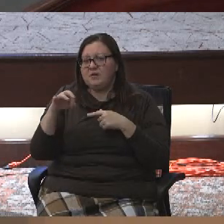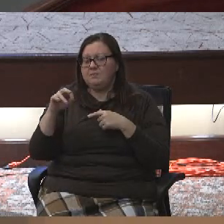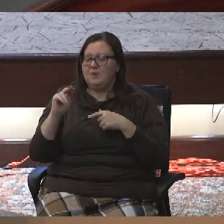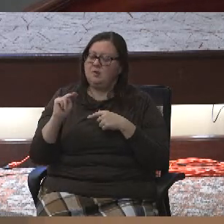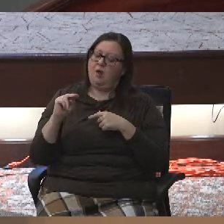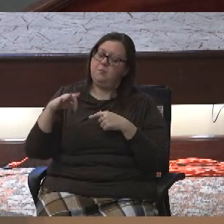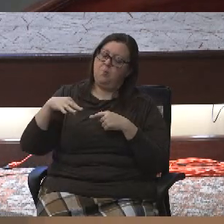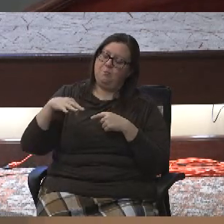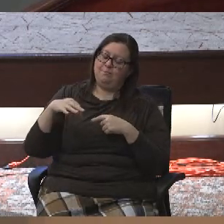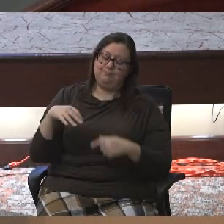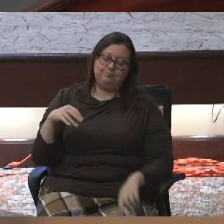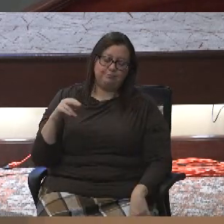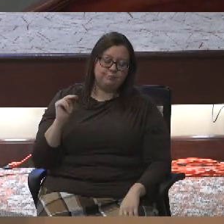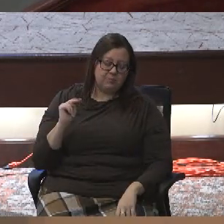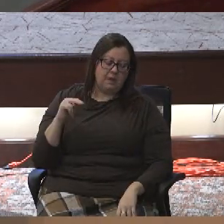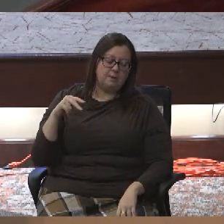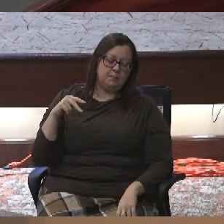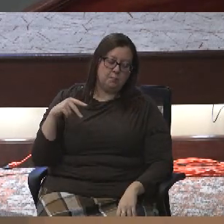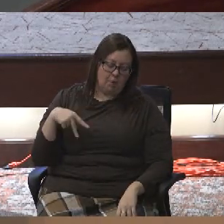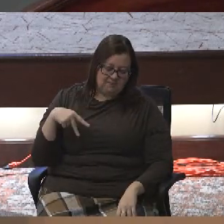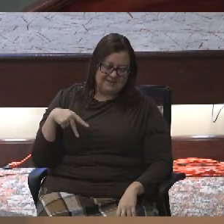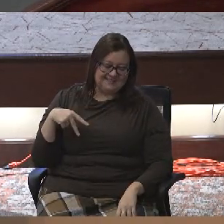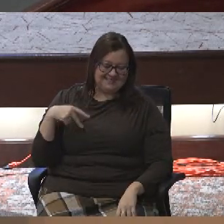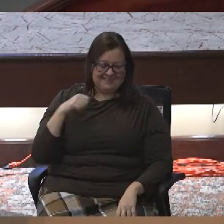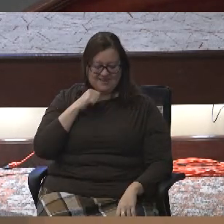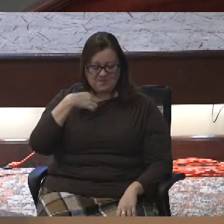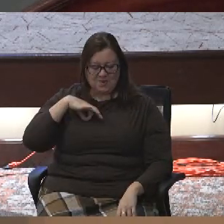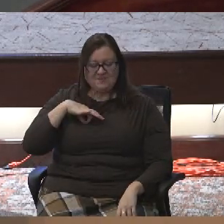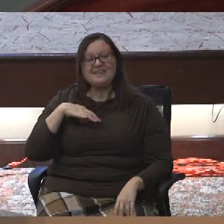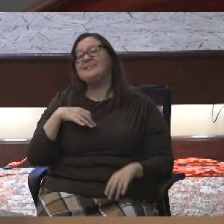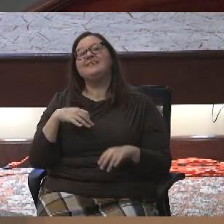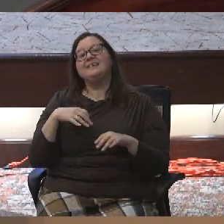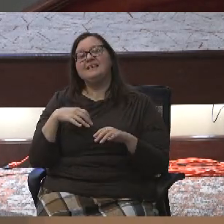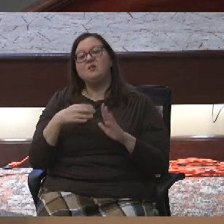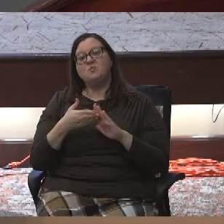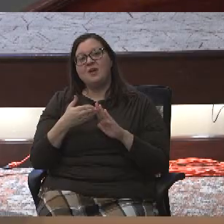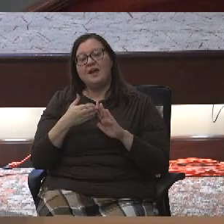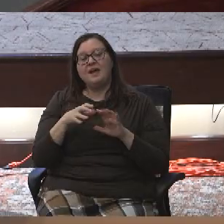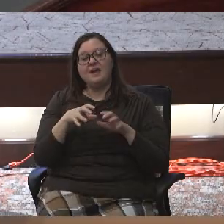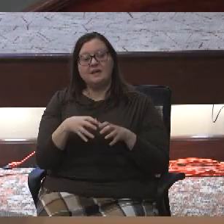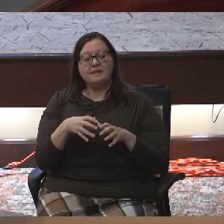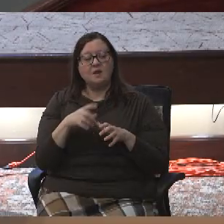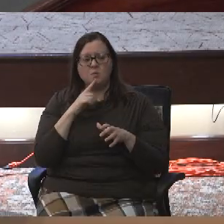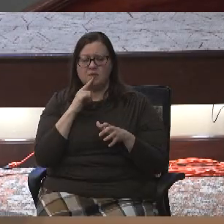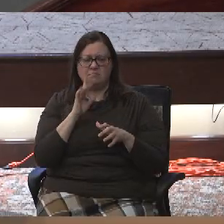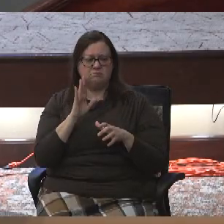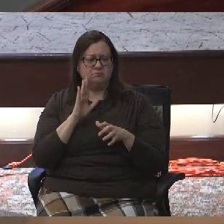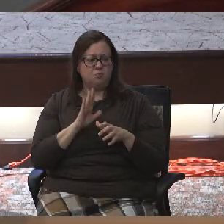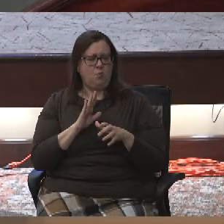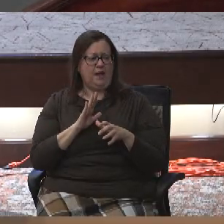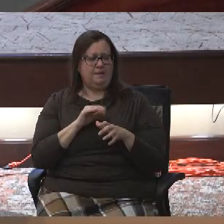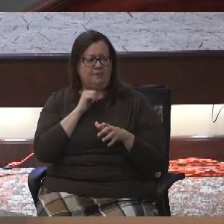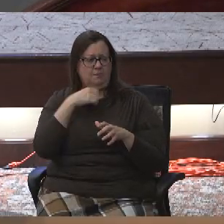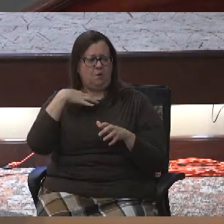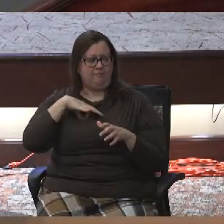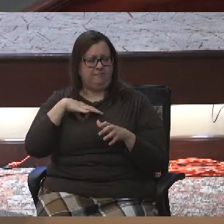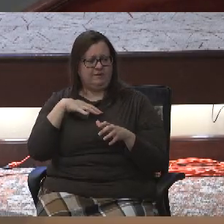run by Inez Russell. And I hate to be on the opposite side of her for this because it is a great local nonprofit.